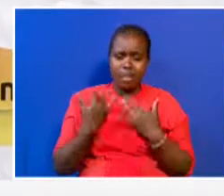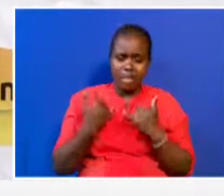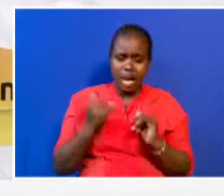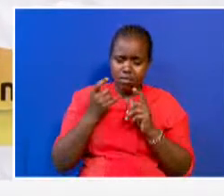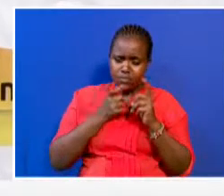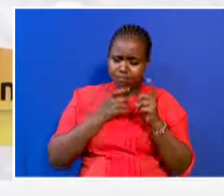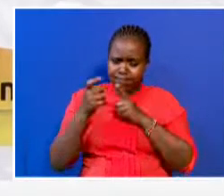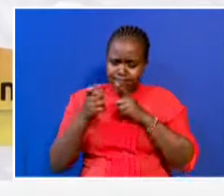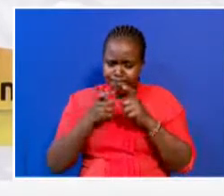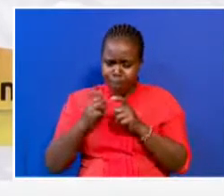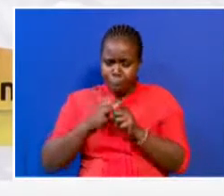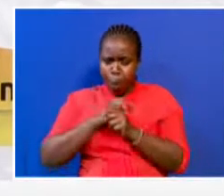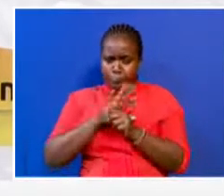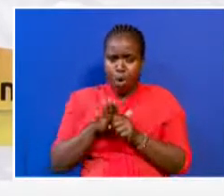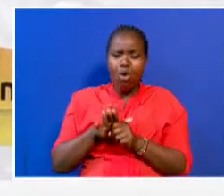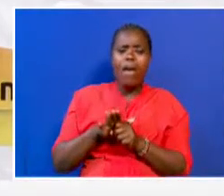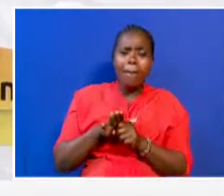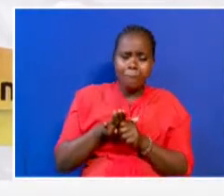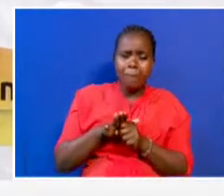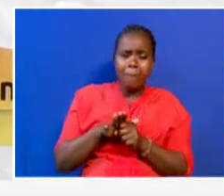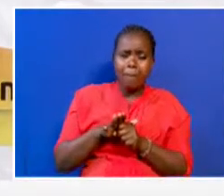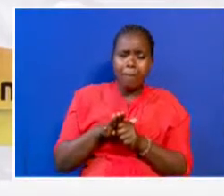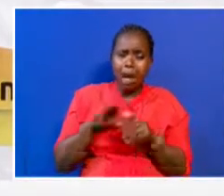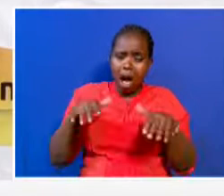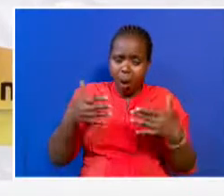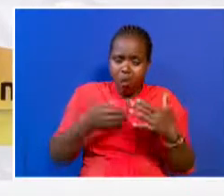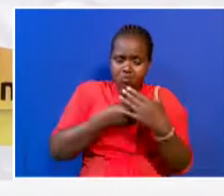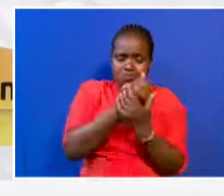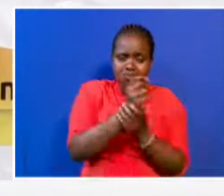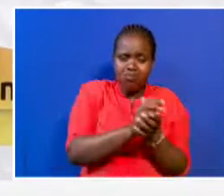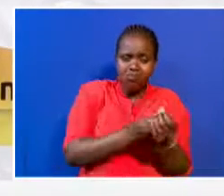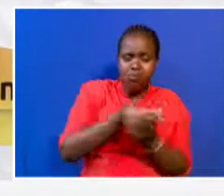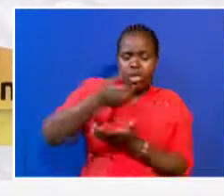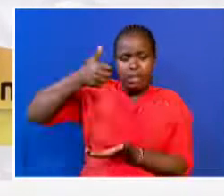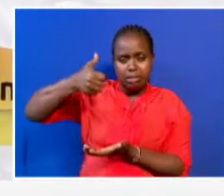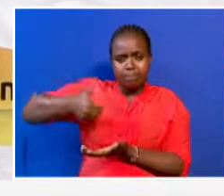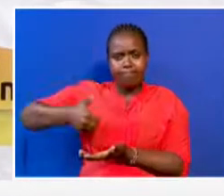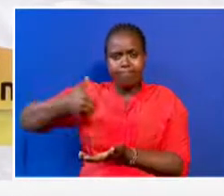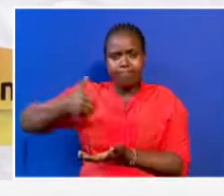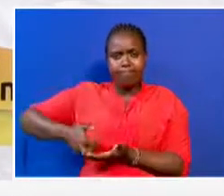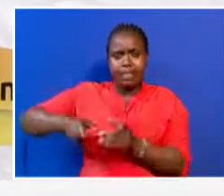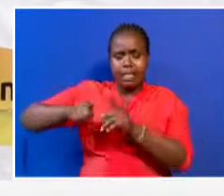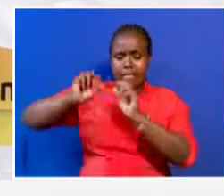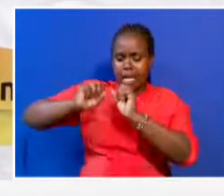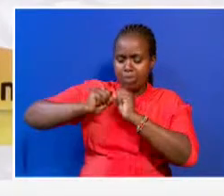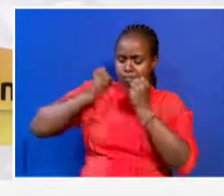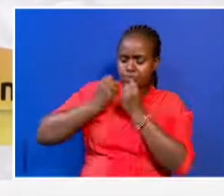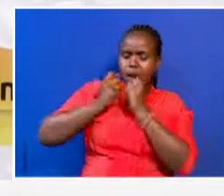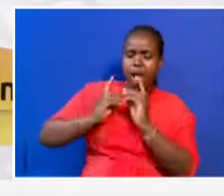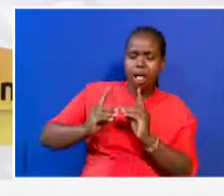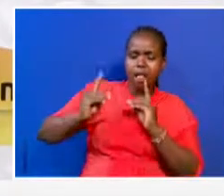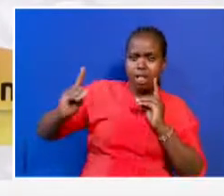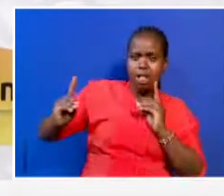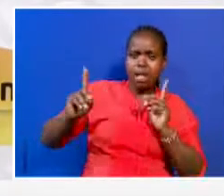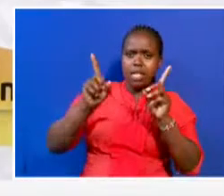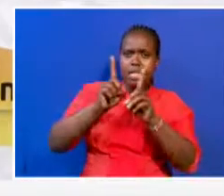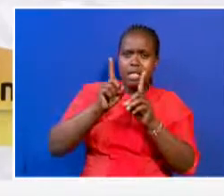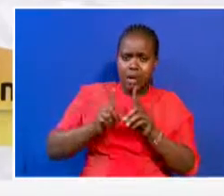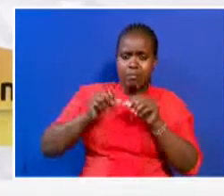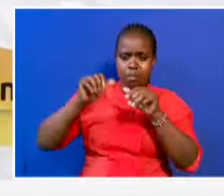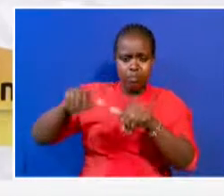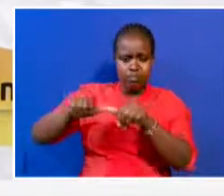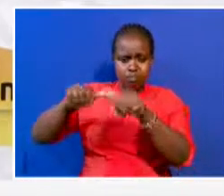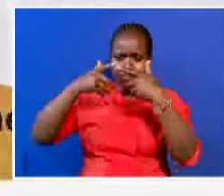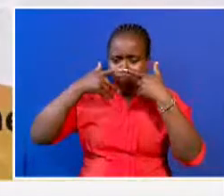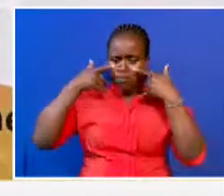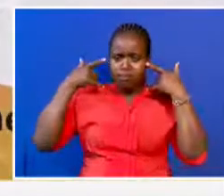the COVID-19 preventive measures of hand washing, sanitization, maintaining social distance, and consistent wearing of